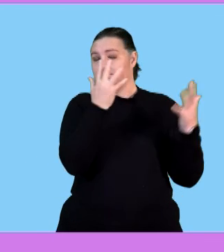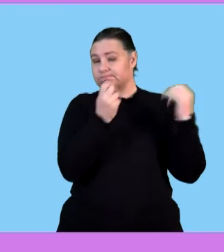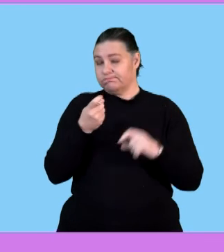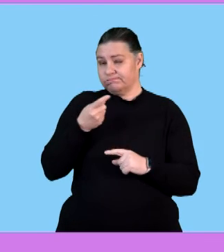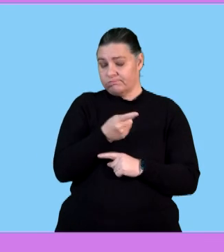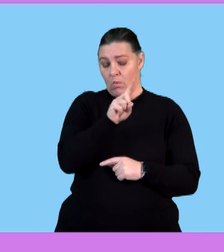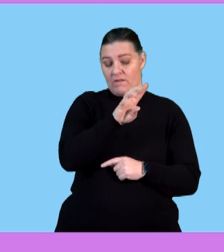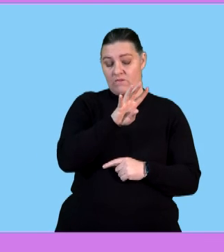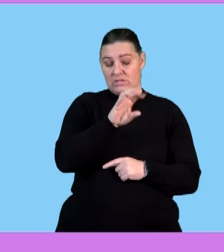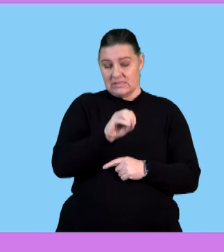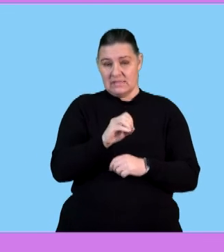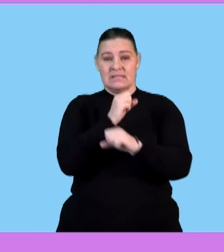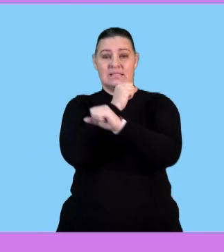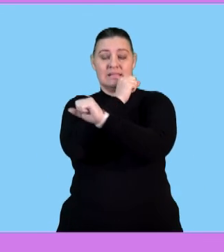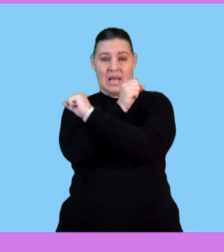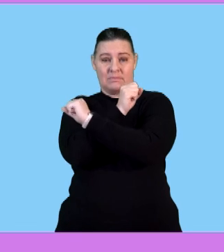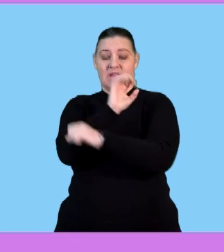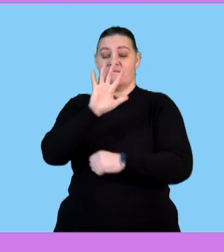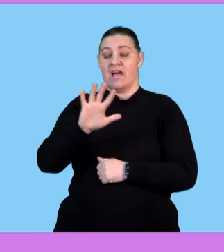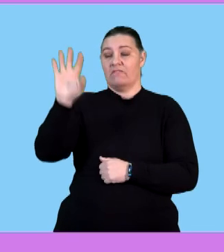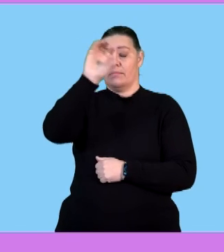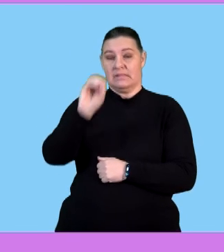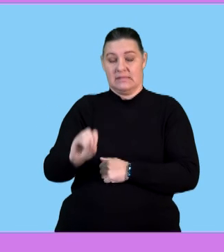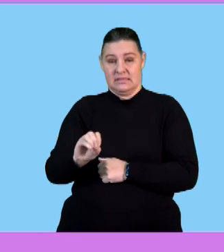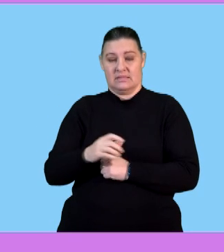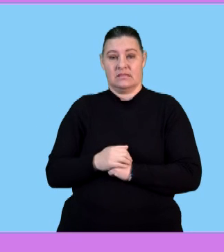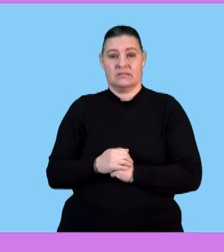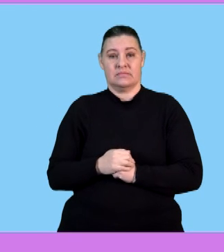bucks. So times 5%,